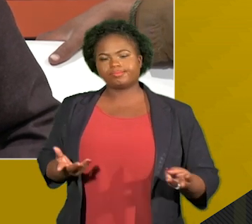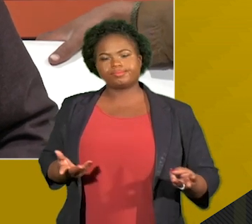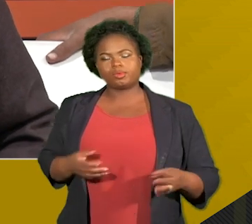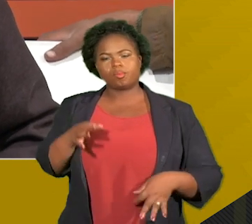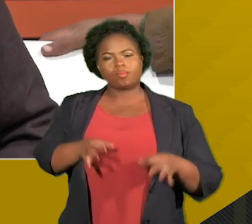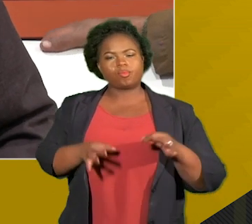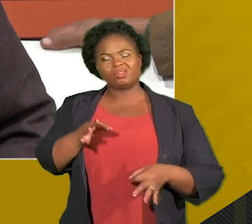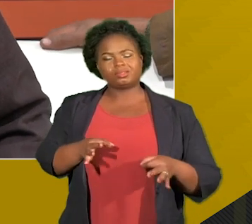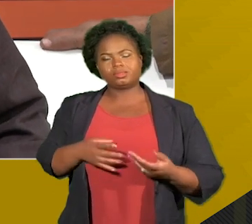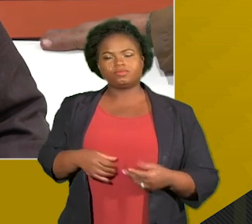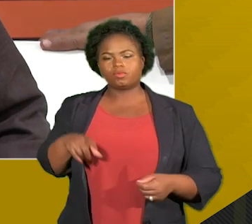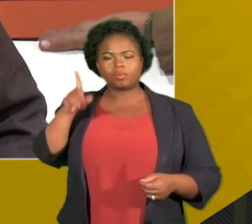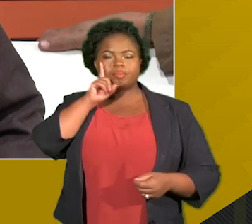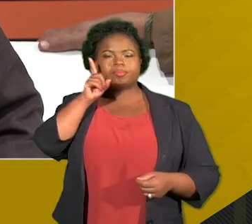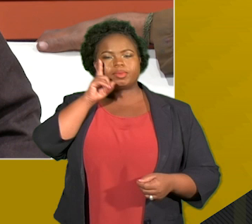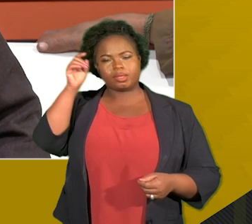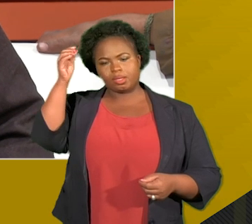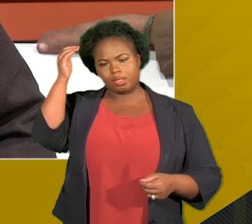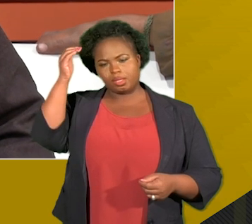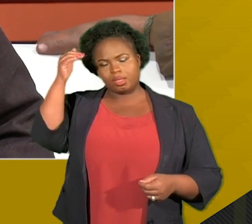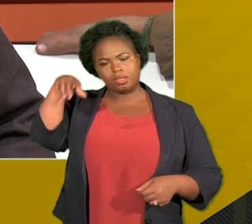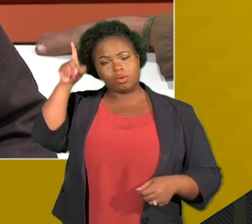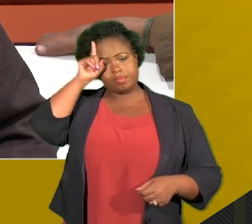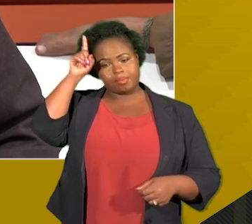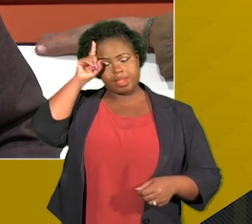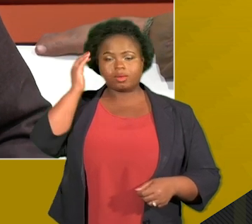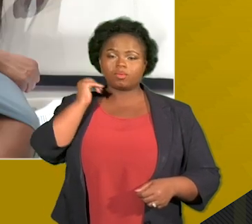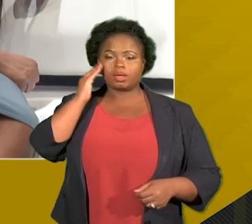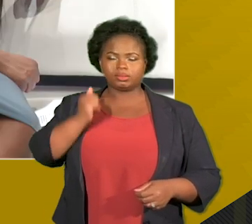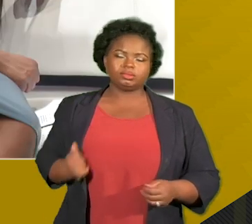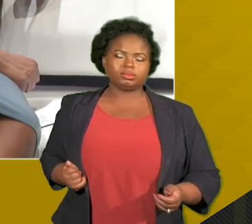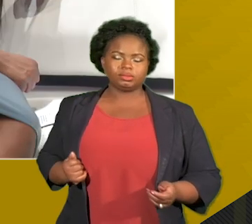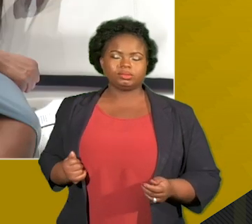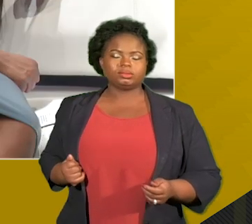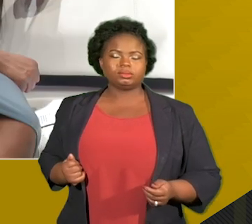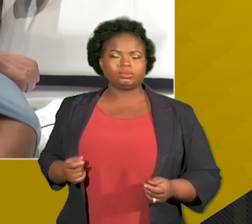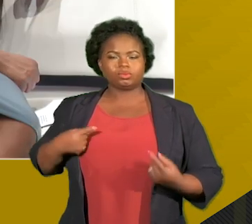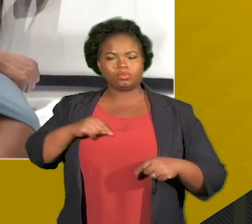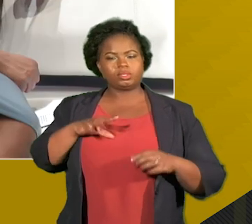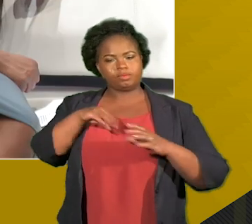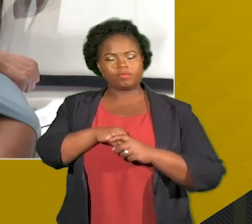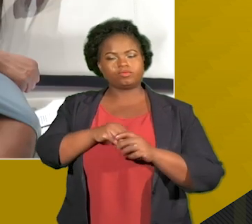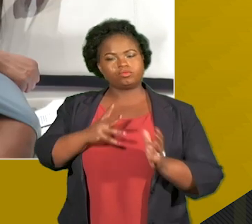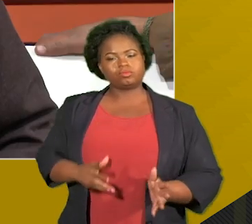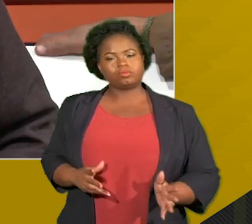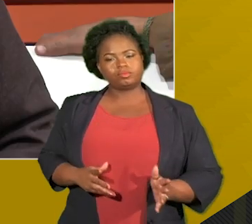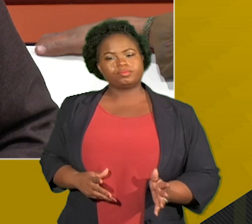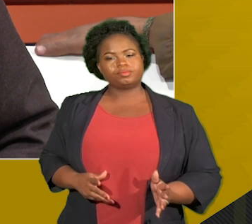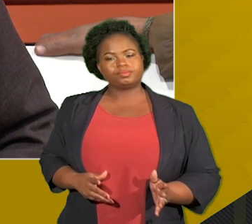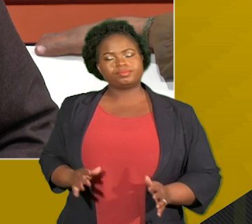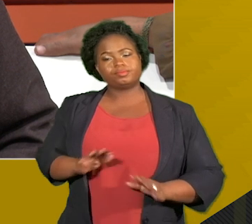the politics of black and white, which would be in relief printmaking. Yes. So the birth kind of stemmed